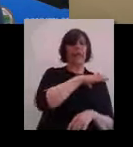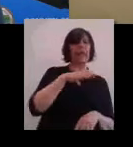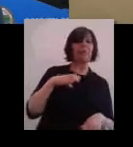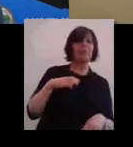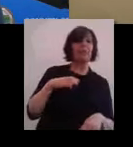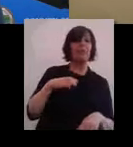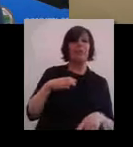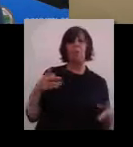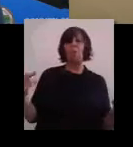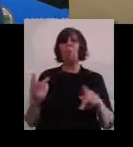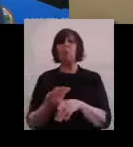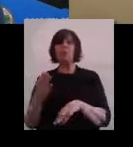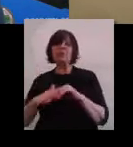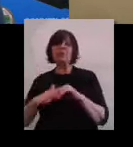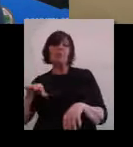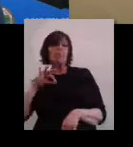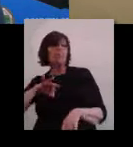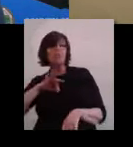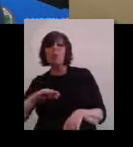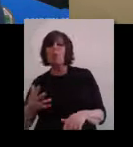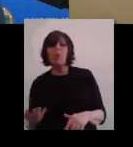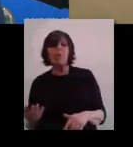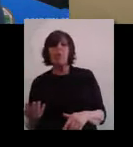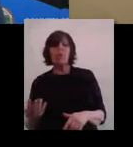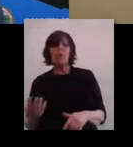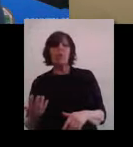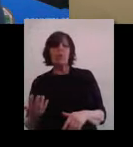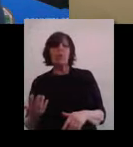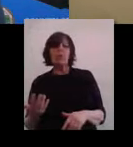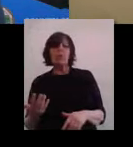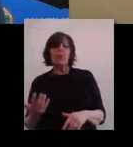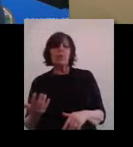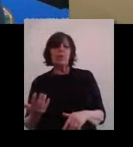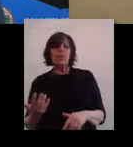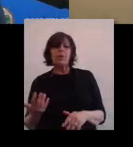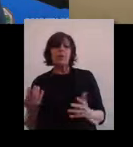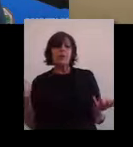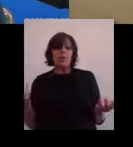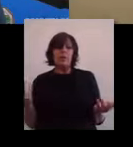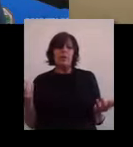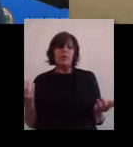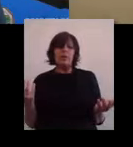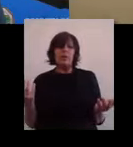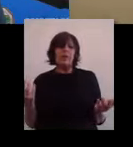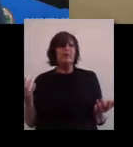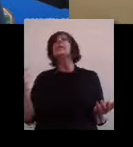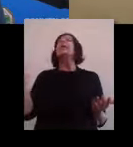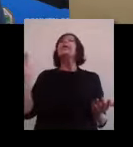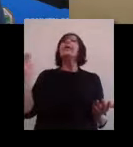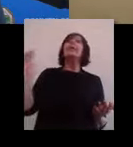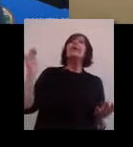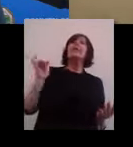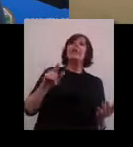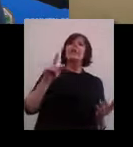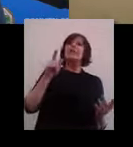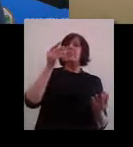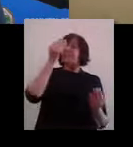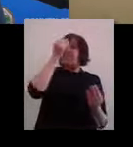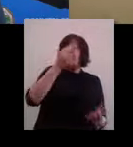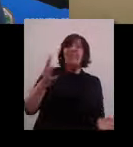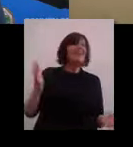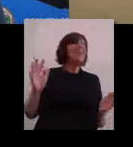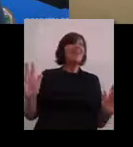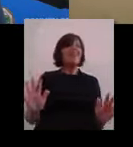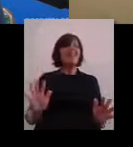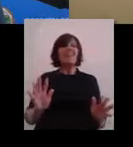We're worse than Pittsburgh and Allegheny County, Pennsylvania. And that should let people know that it's not great here. I mean, we're